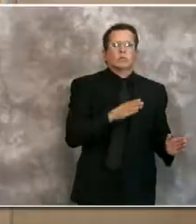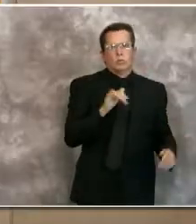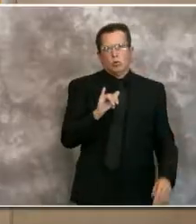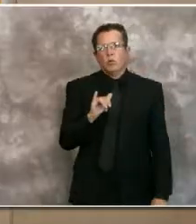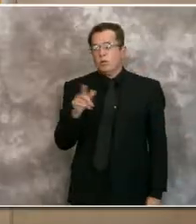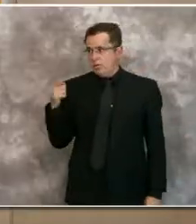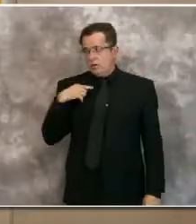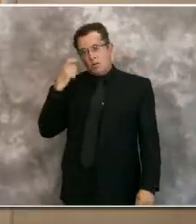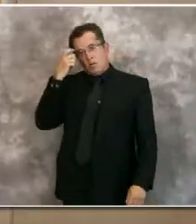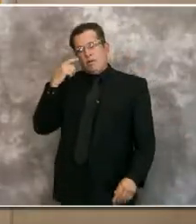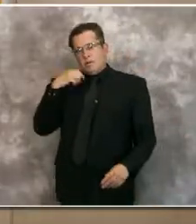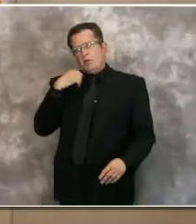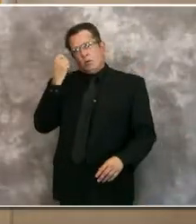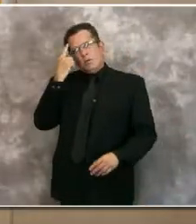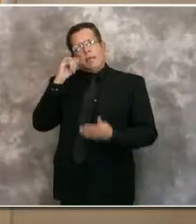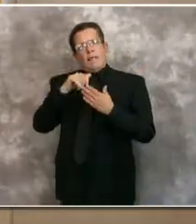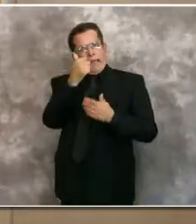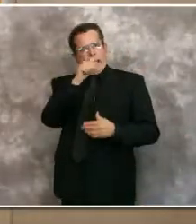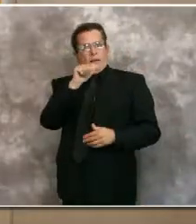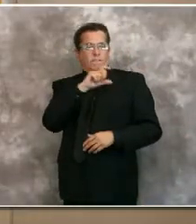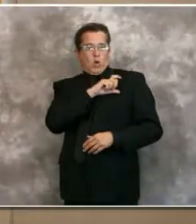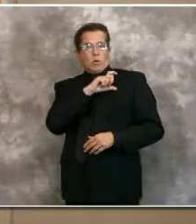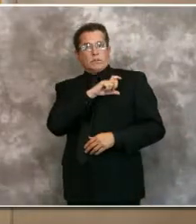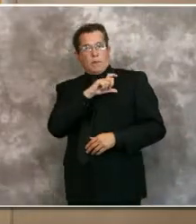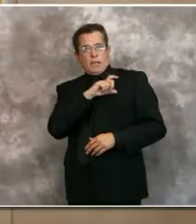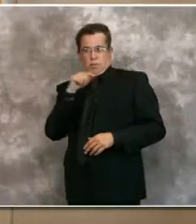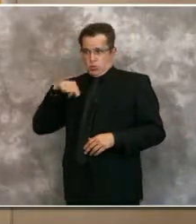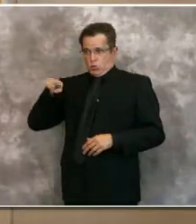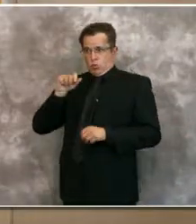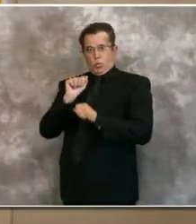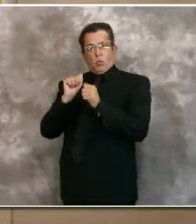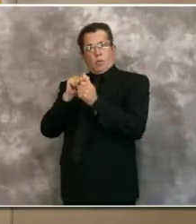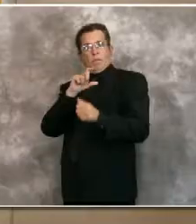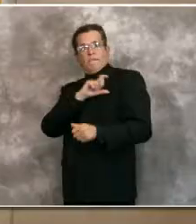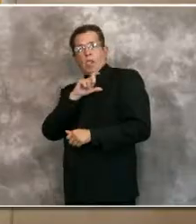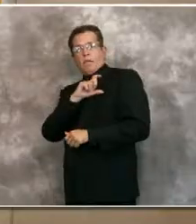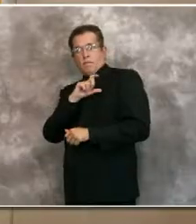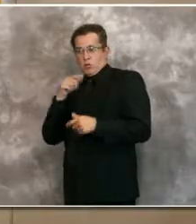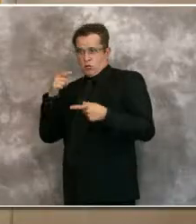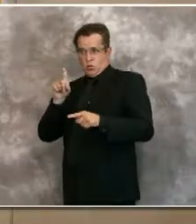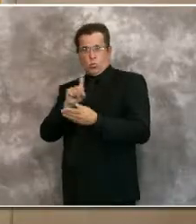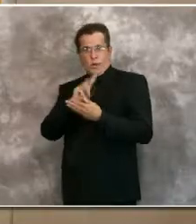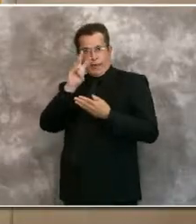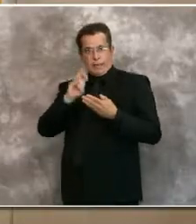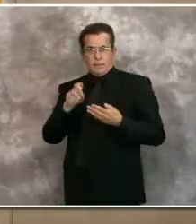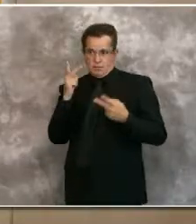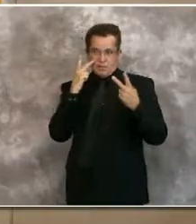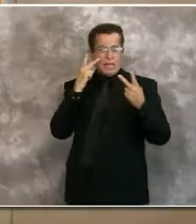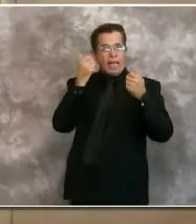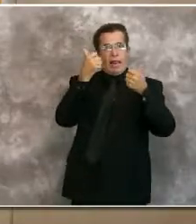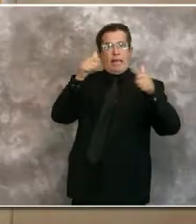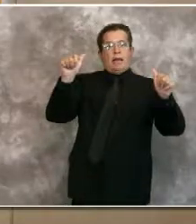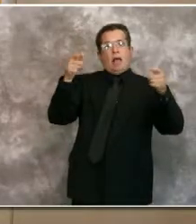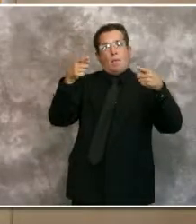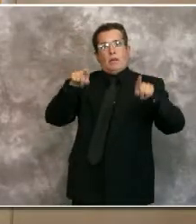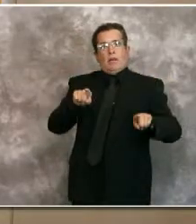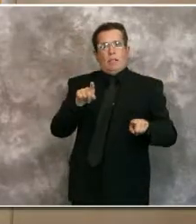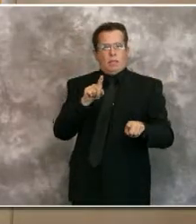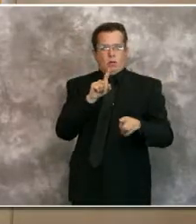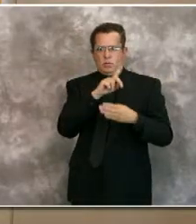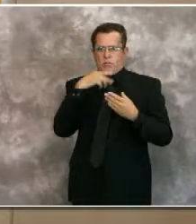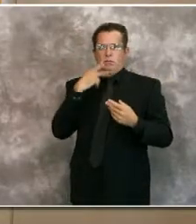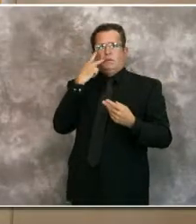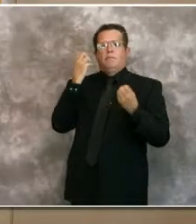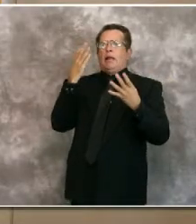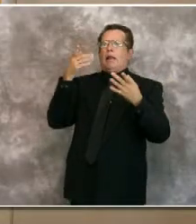any enforcement actions you guys working with law enforcement took over the weekend in these situations as the numbers are literally